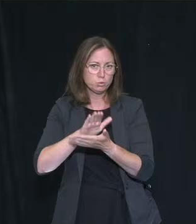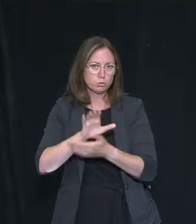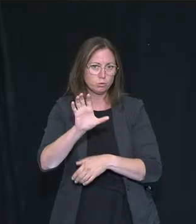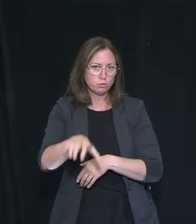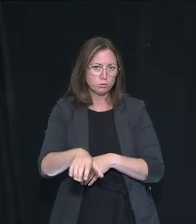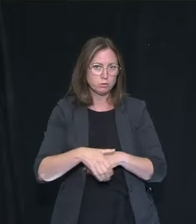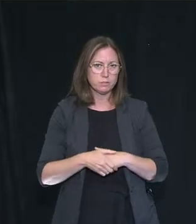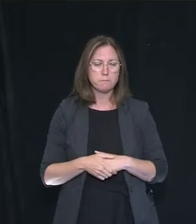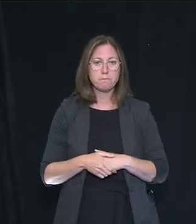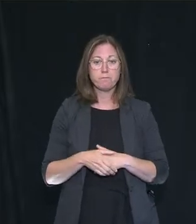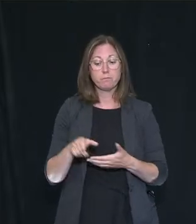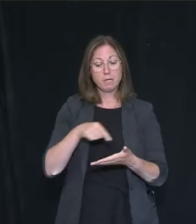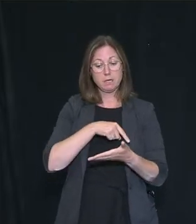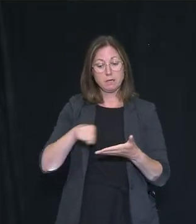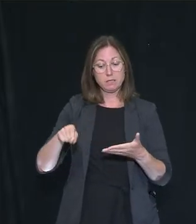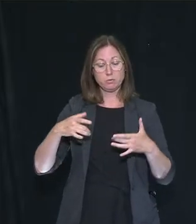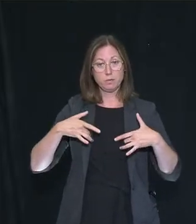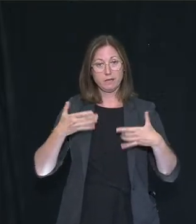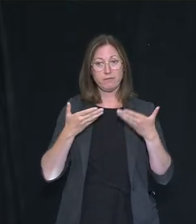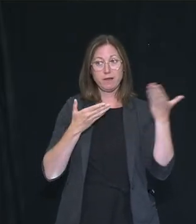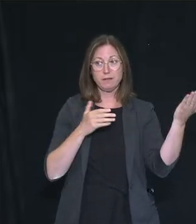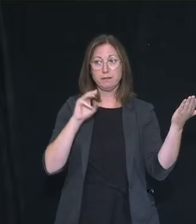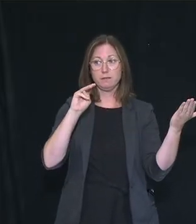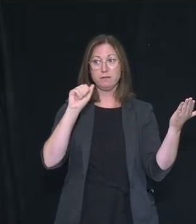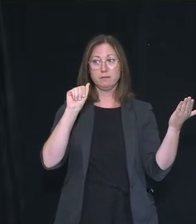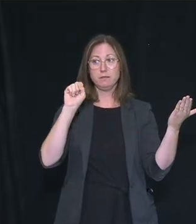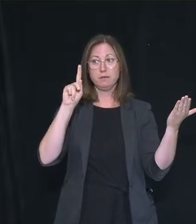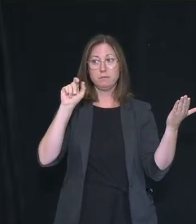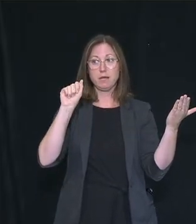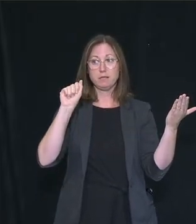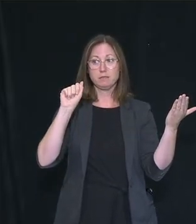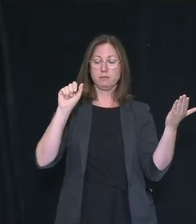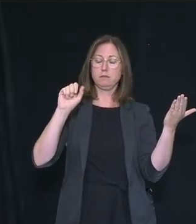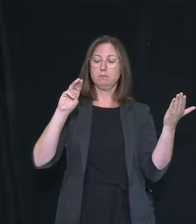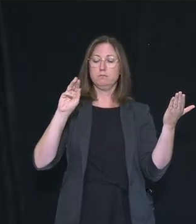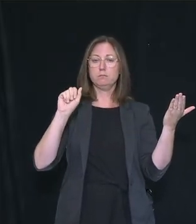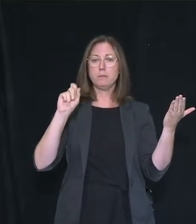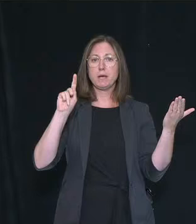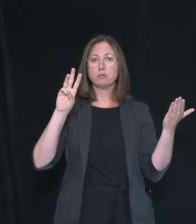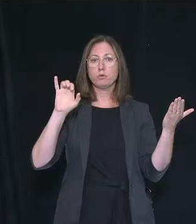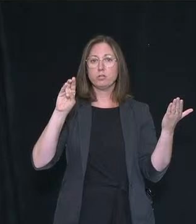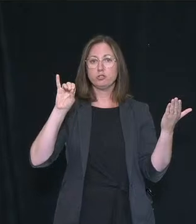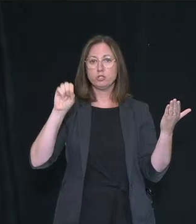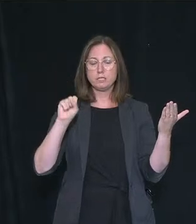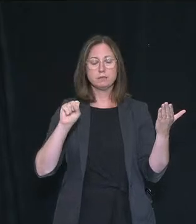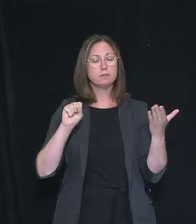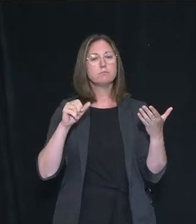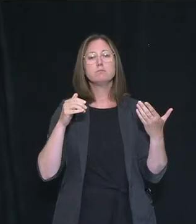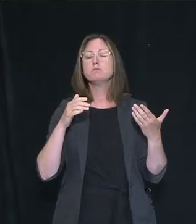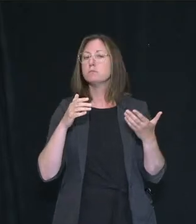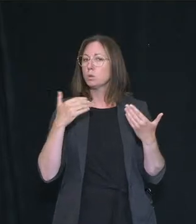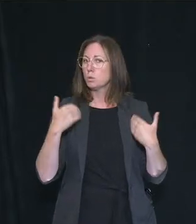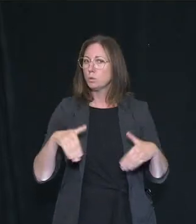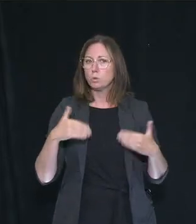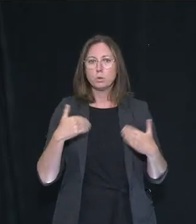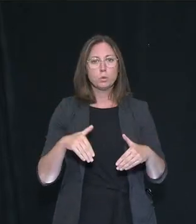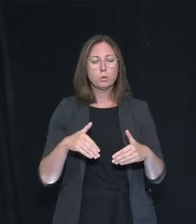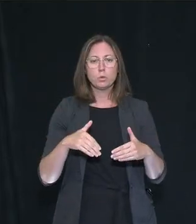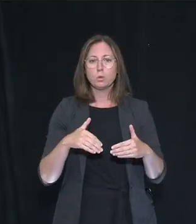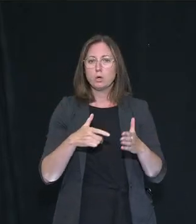This week's event at Musqueam would not have been possible without the courage and